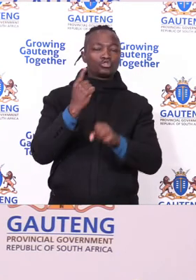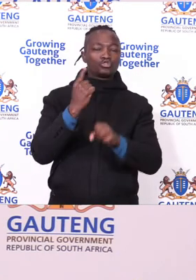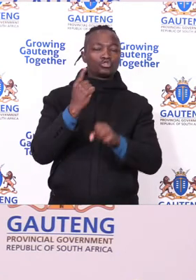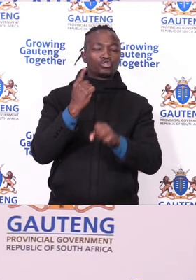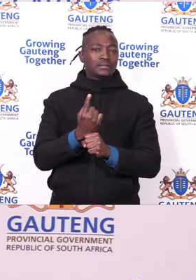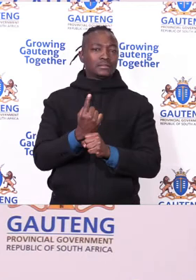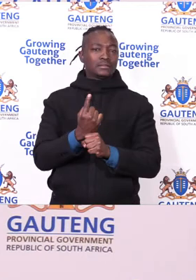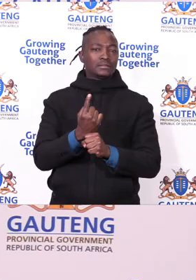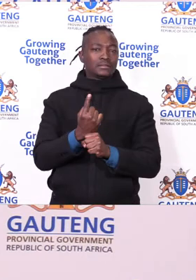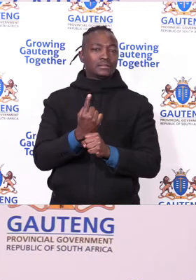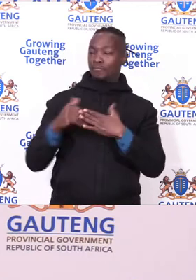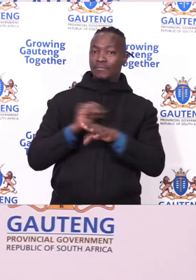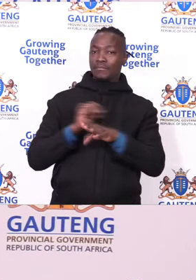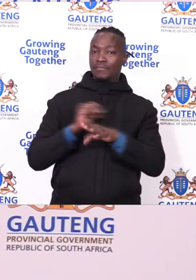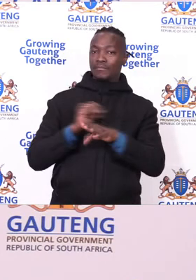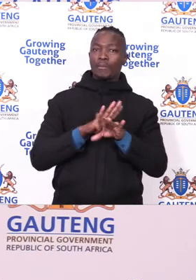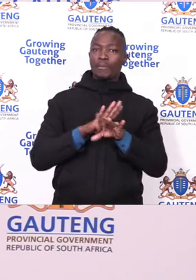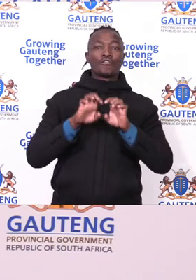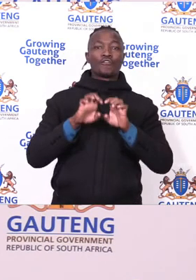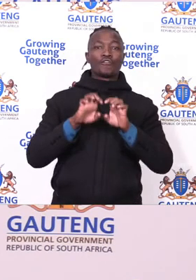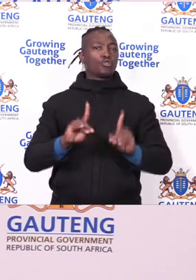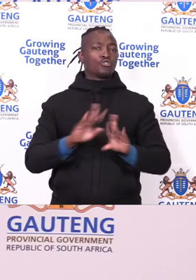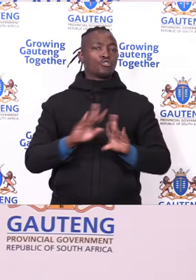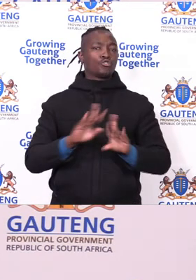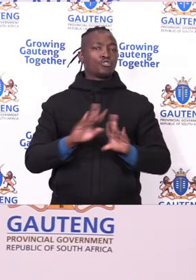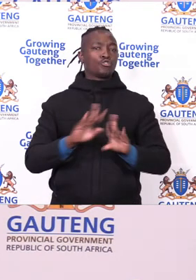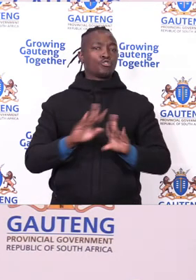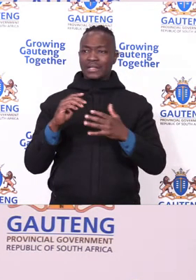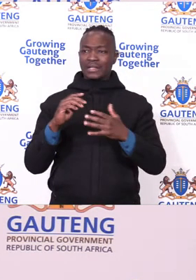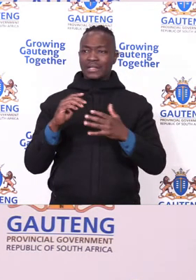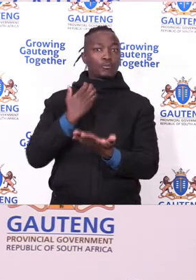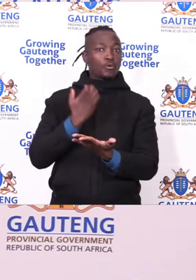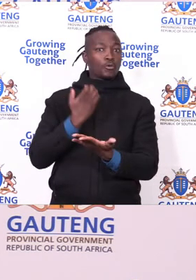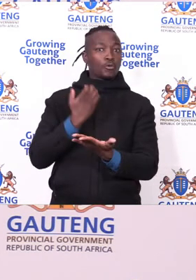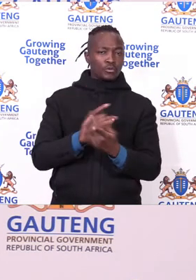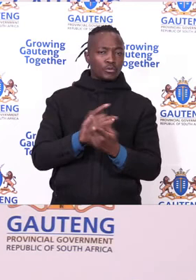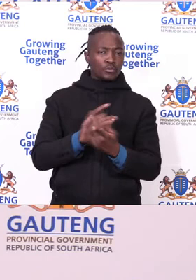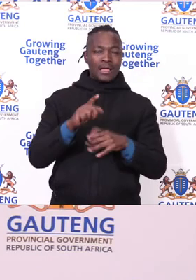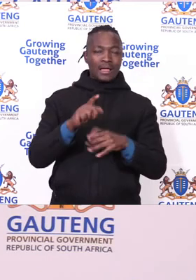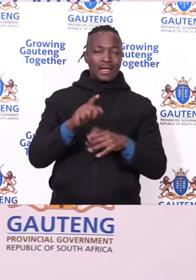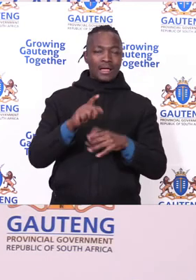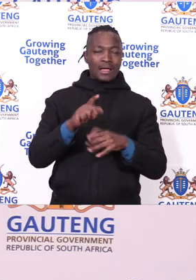the reopening of the economy, are enough tests conducted in the city?